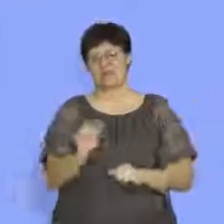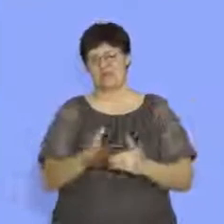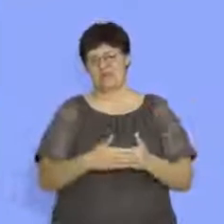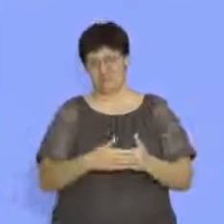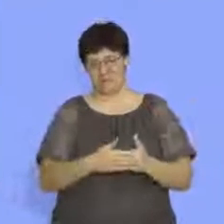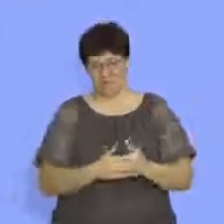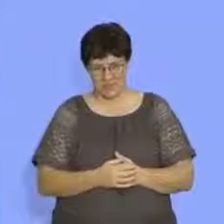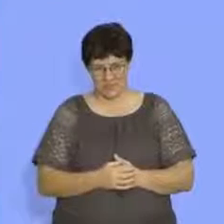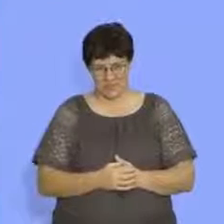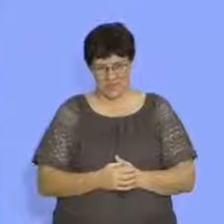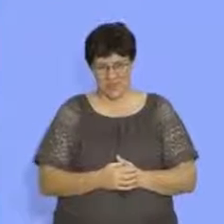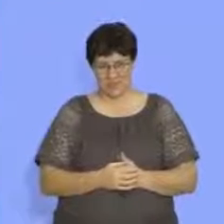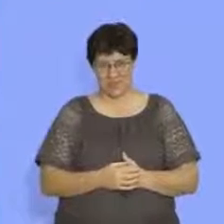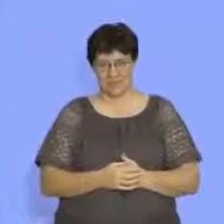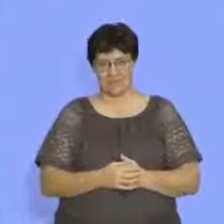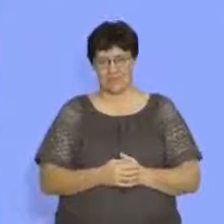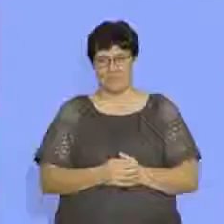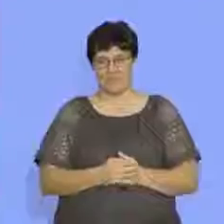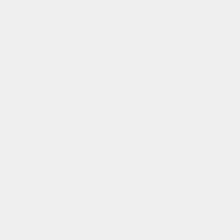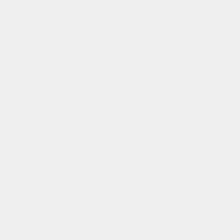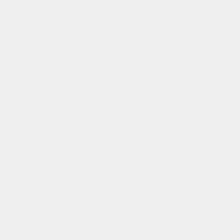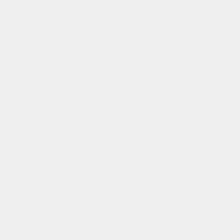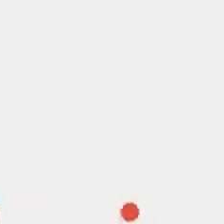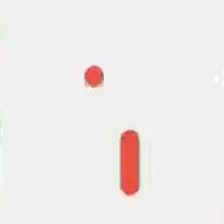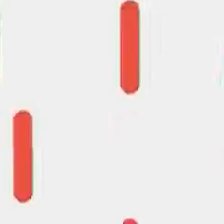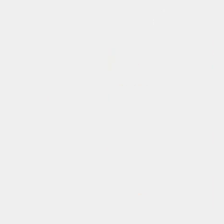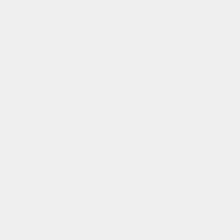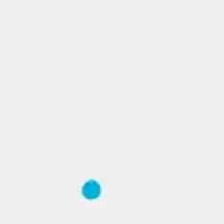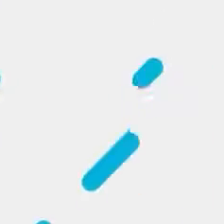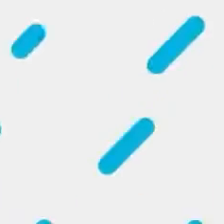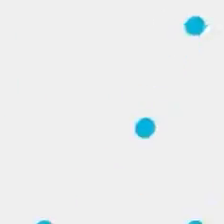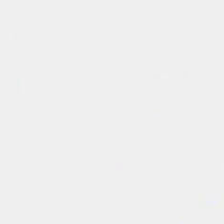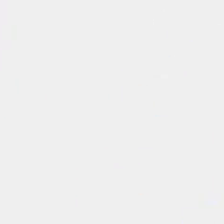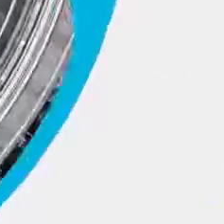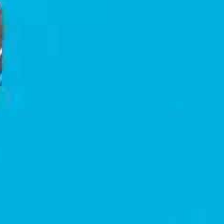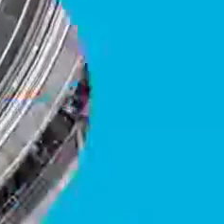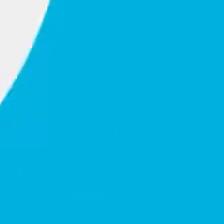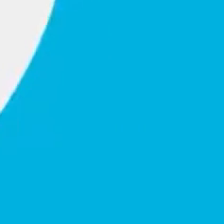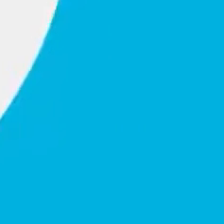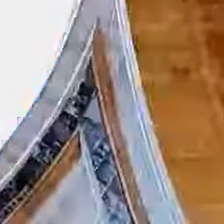and we'll be back with some more questions to look at.